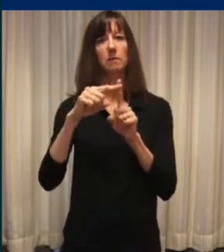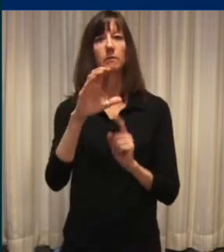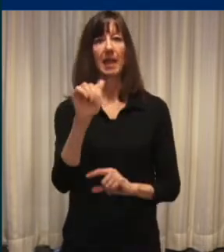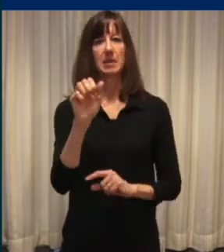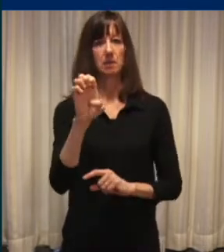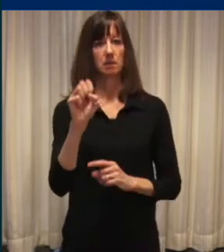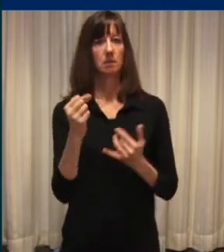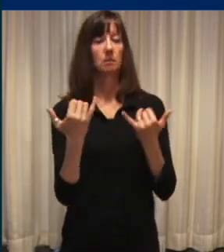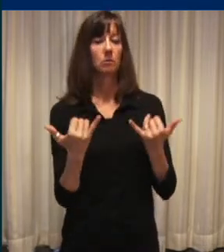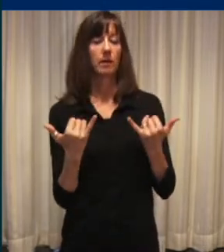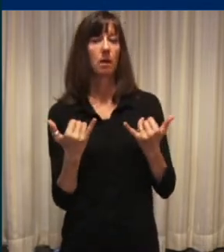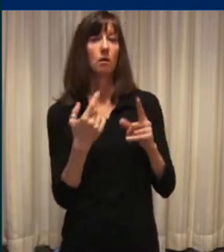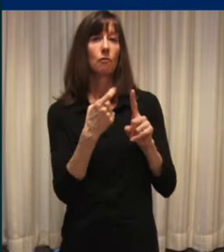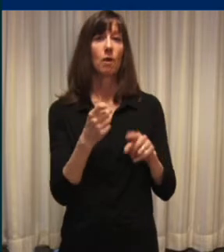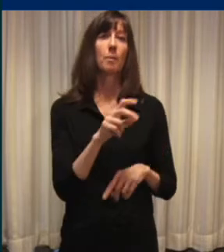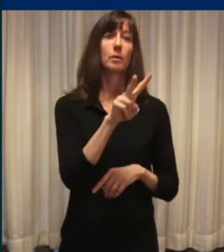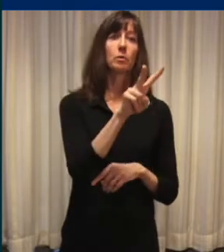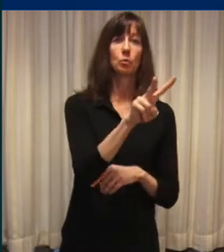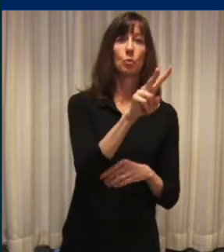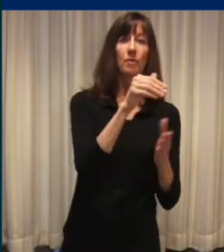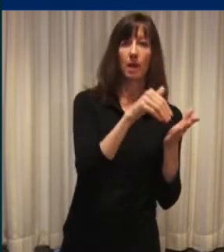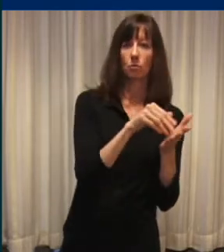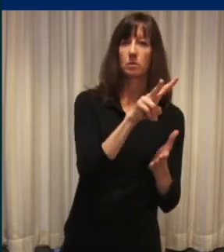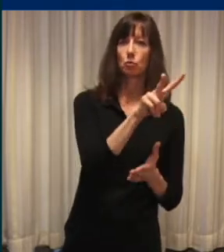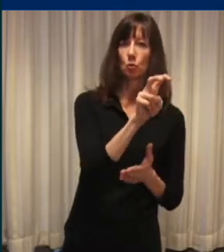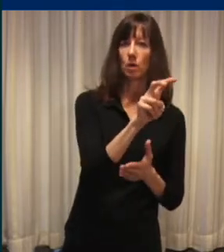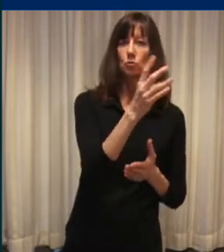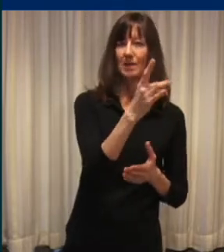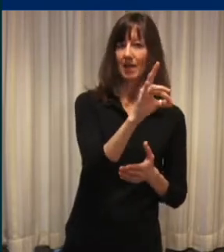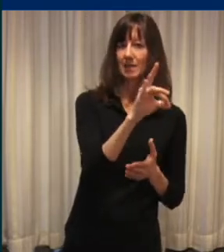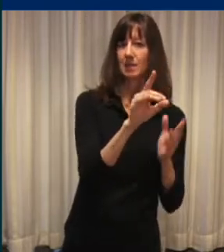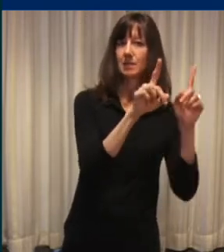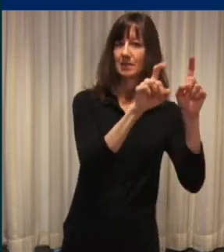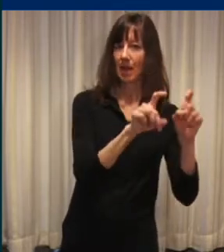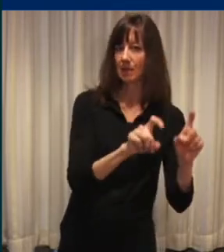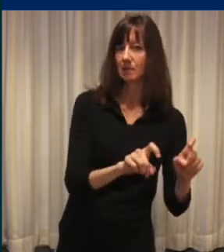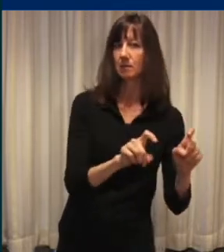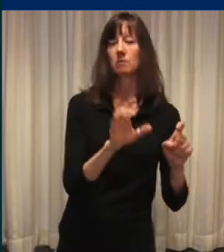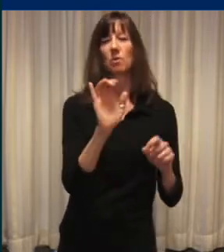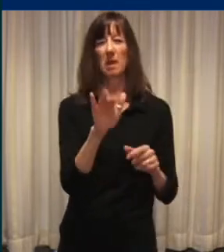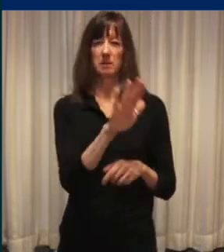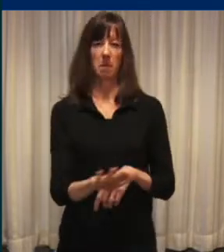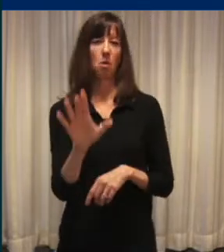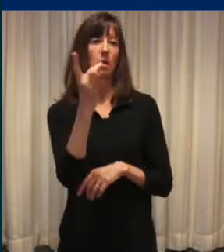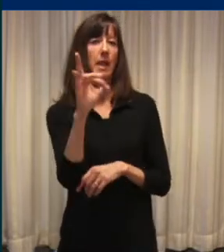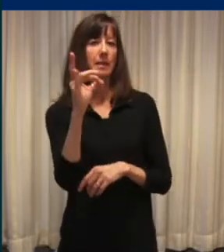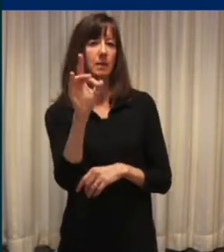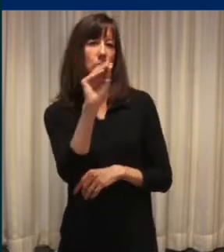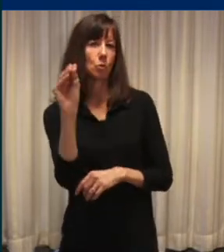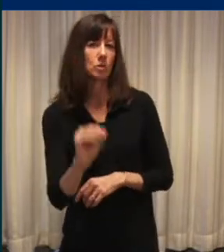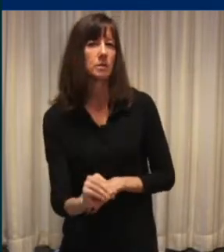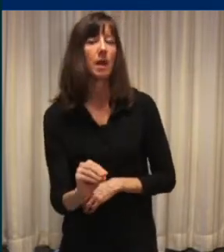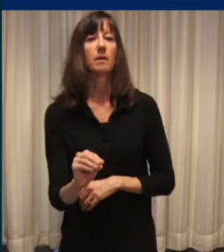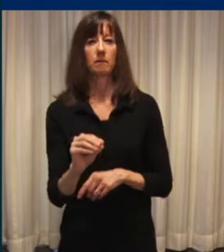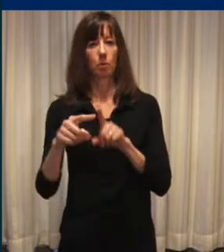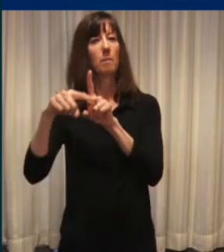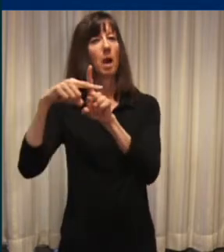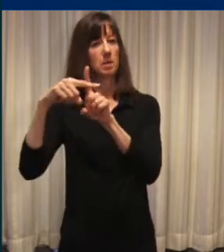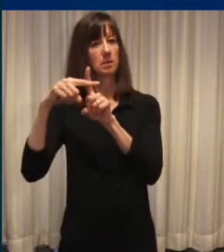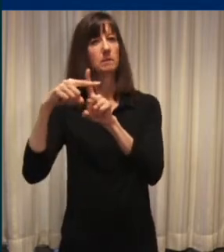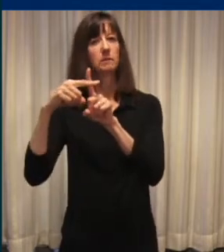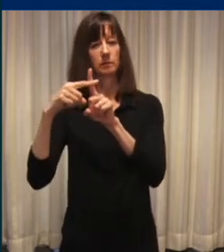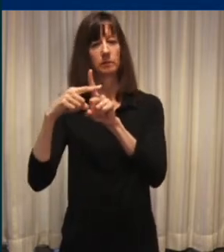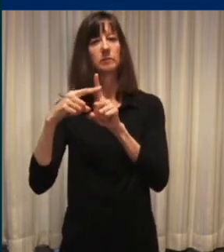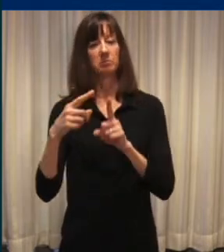of 2,218 tests. So that's about an 18% rate of positives for total tested. That number's hovered